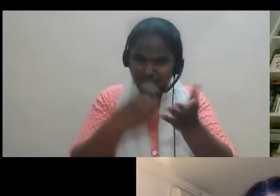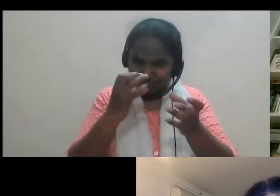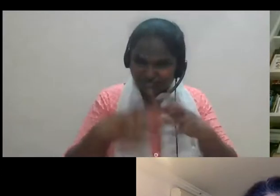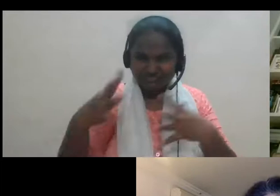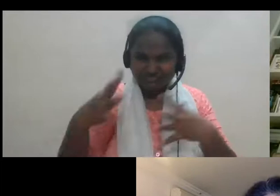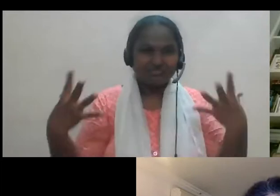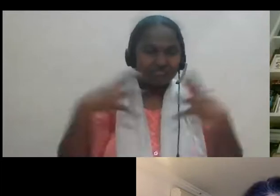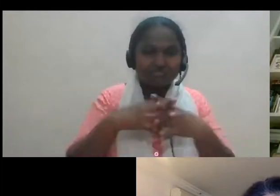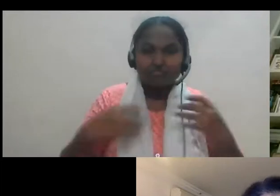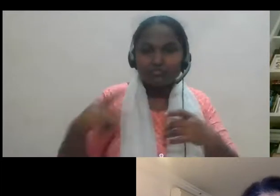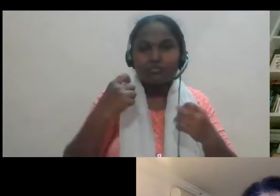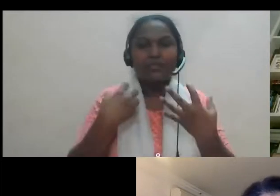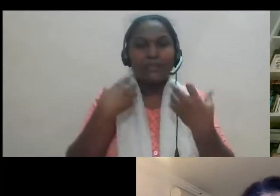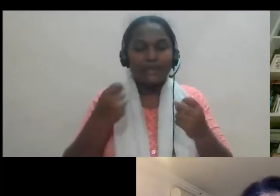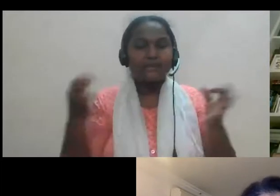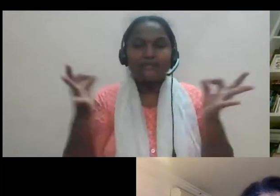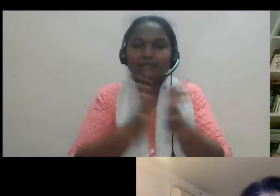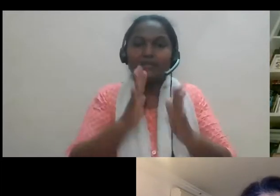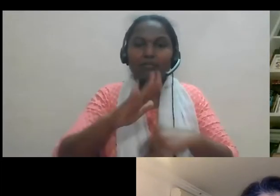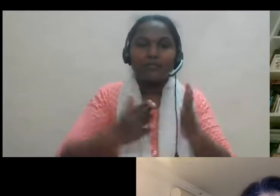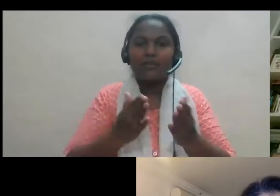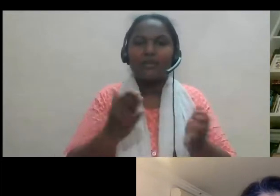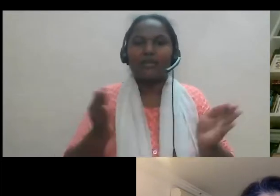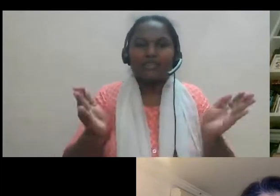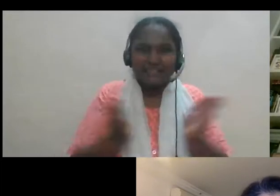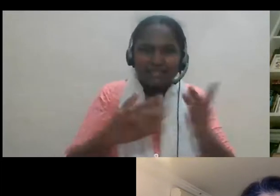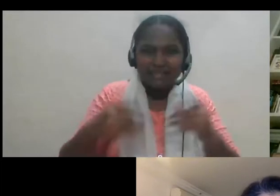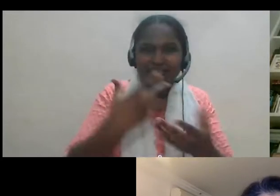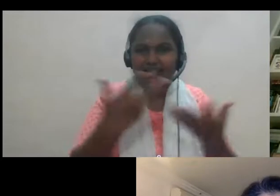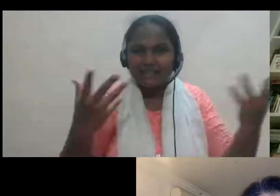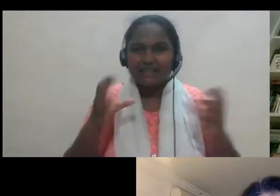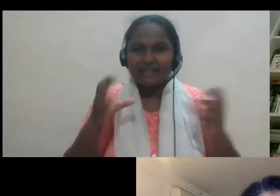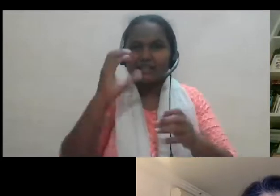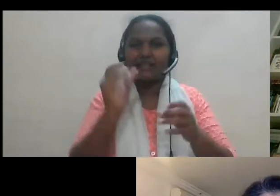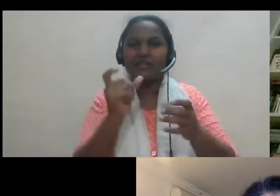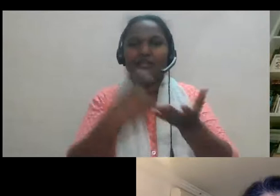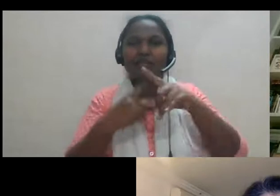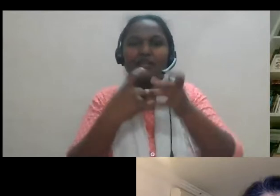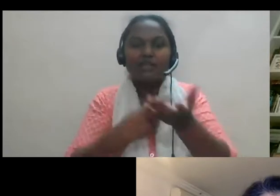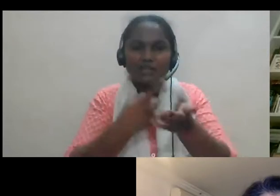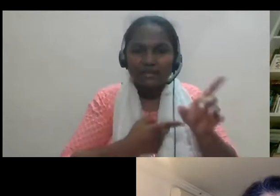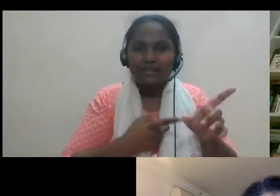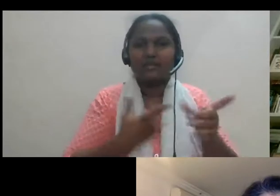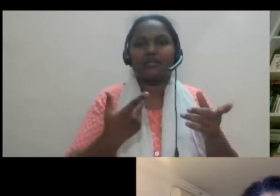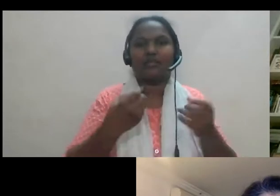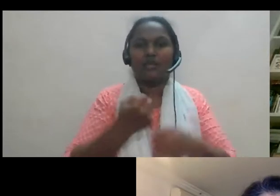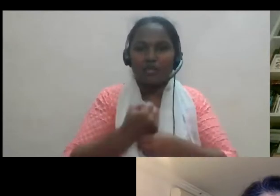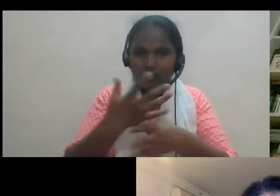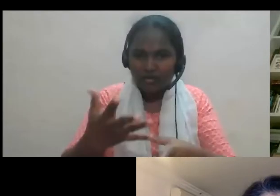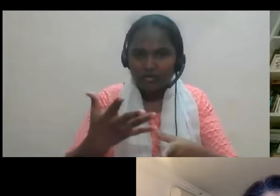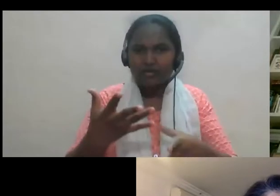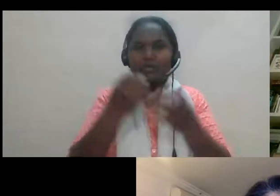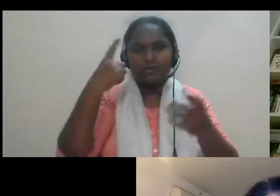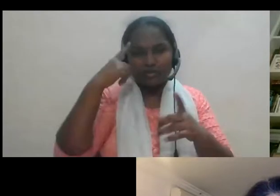tragedy, which is that we suddenly became much closer to the rest of the country. So we were able to offer